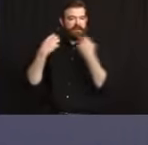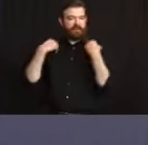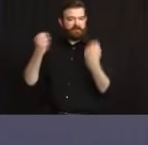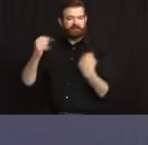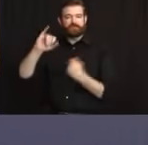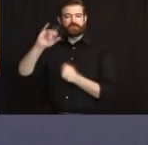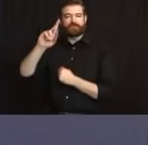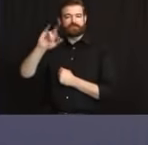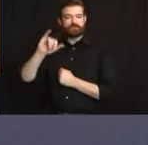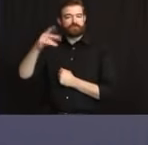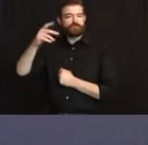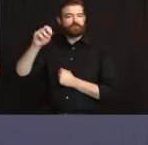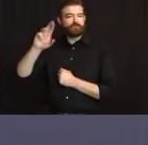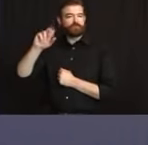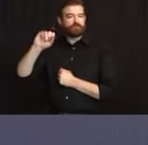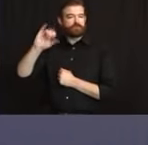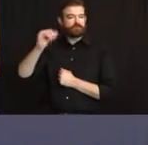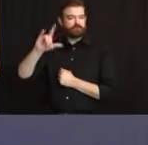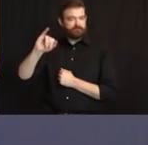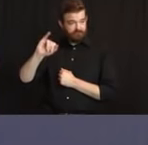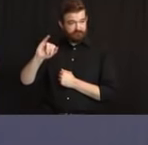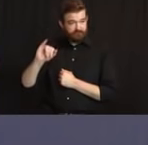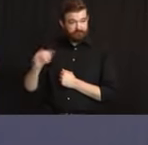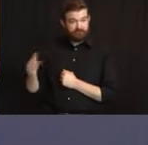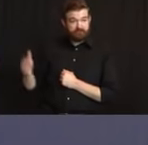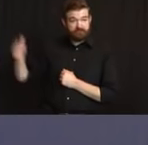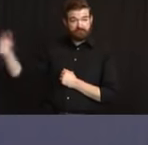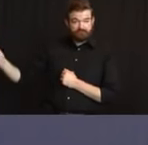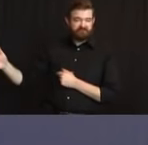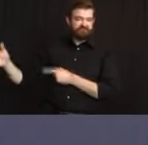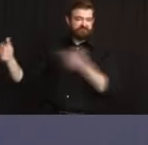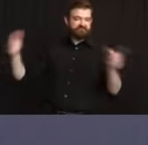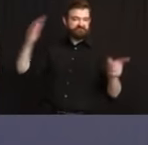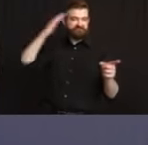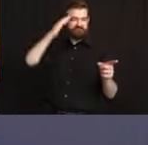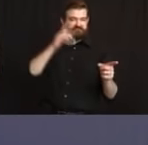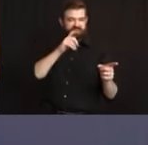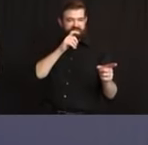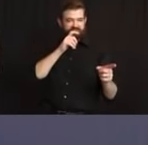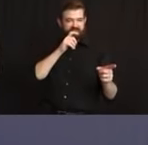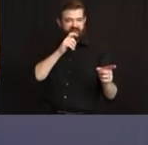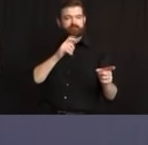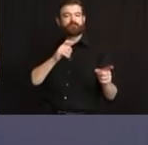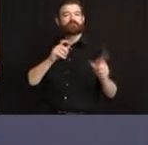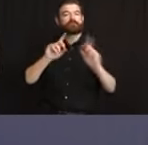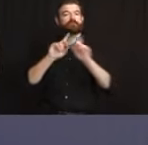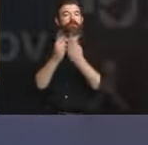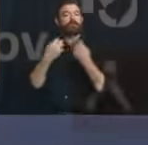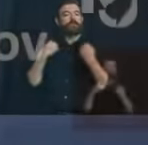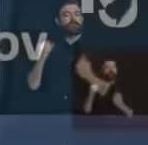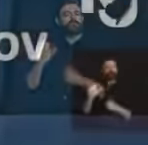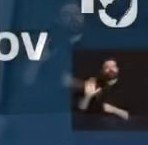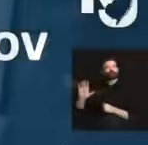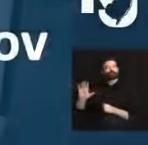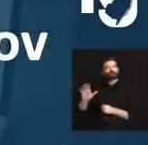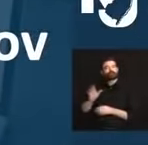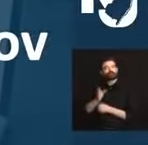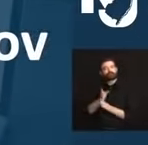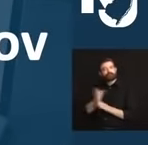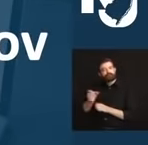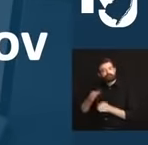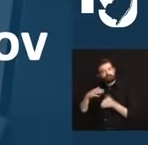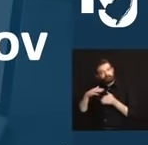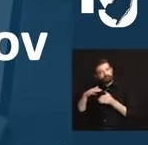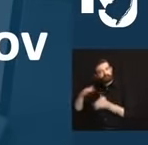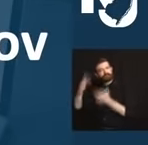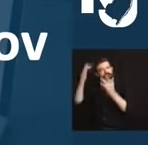Persichelli. To her right, another familiar face, the Department of Health's Communicable Disease Service Medical Director, Dr. Ed Lifshitz.